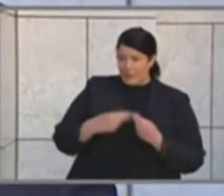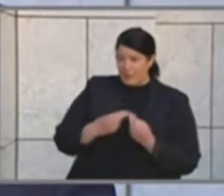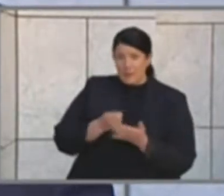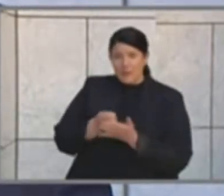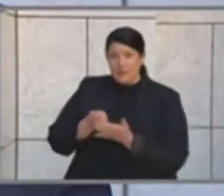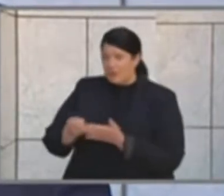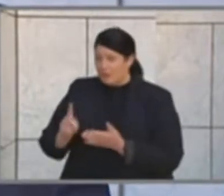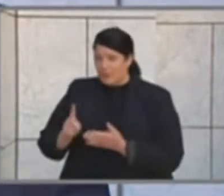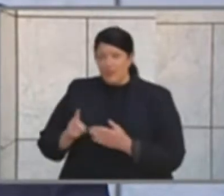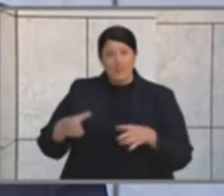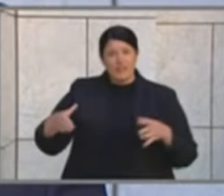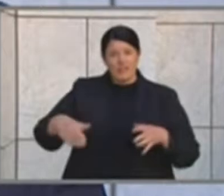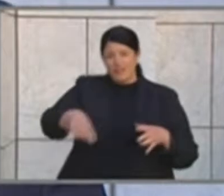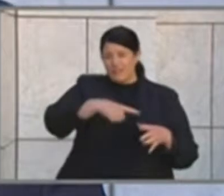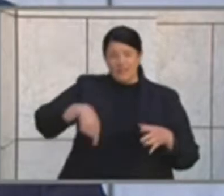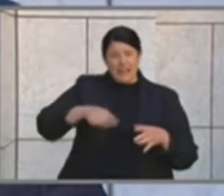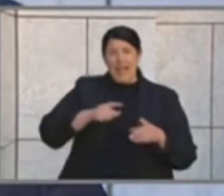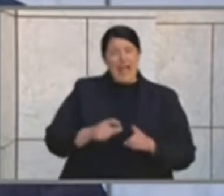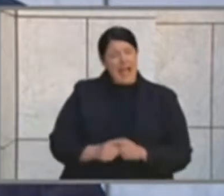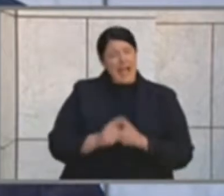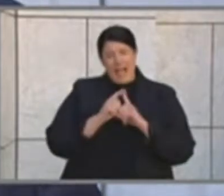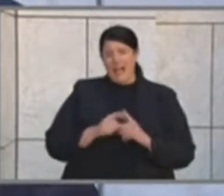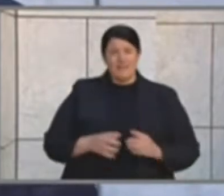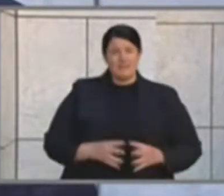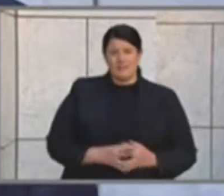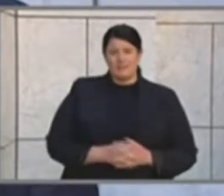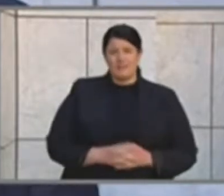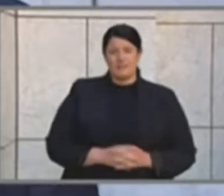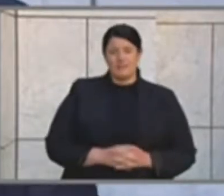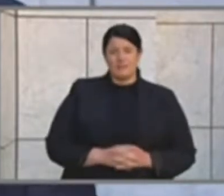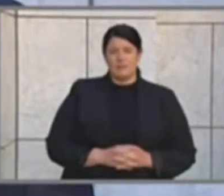communities. A very tough day.